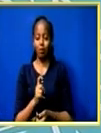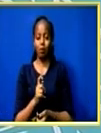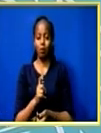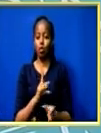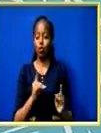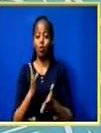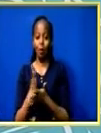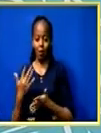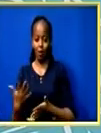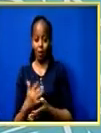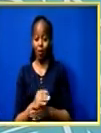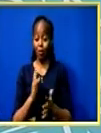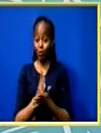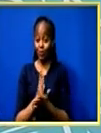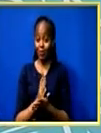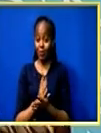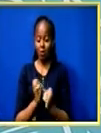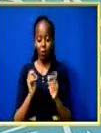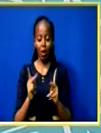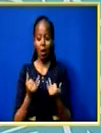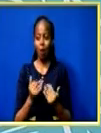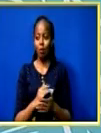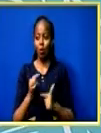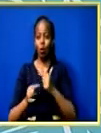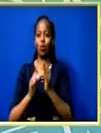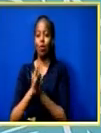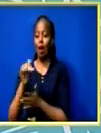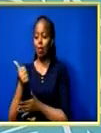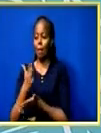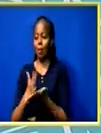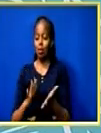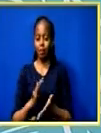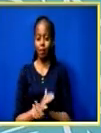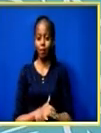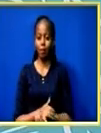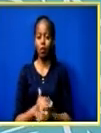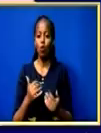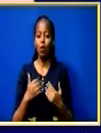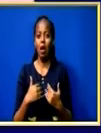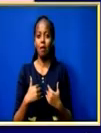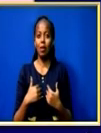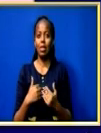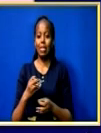do something. Yeah, Is it in order? it is in So order, let's look Mwalimu. at the other part of the plant. We have the stem.